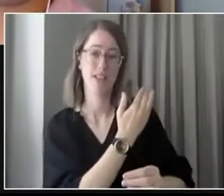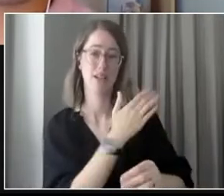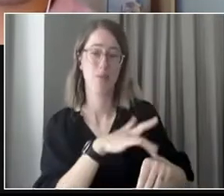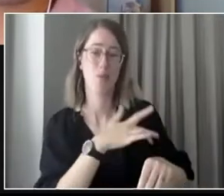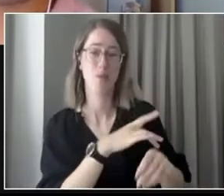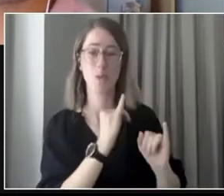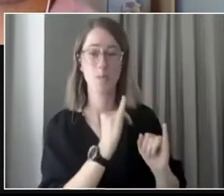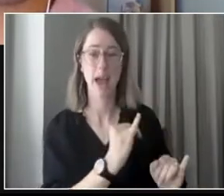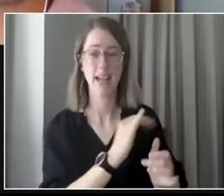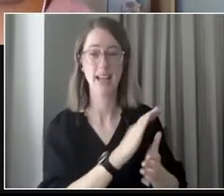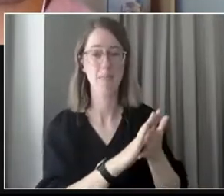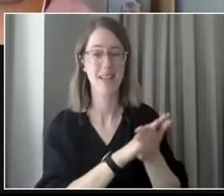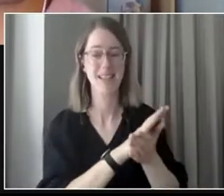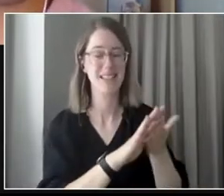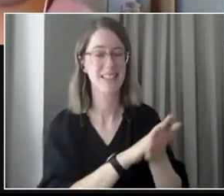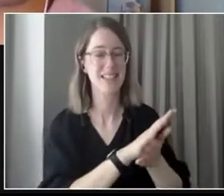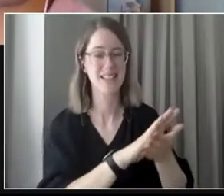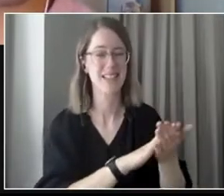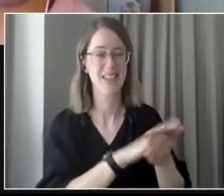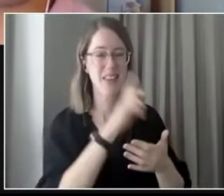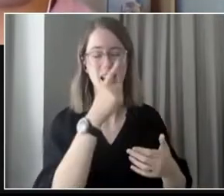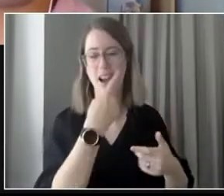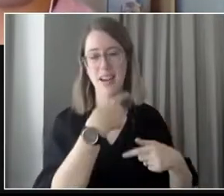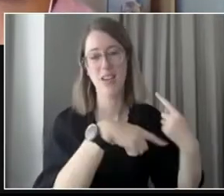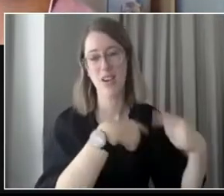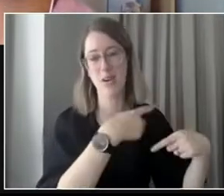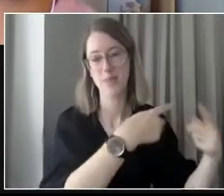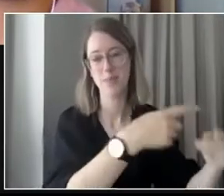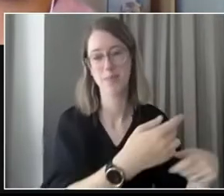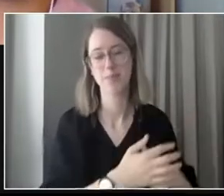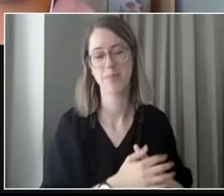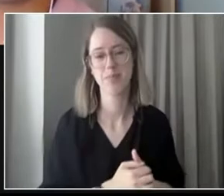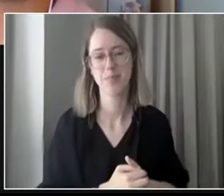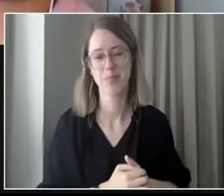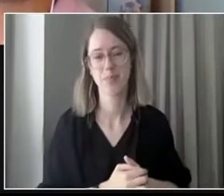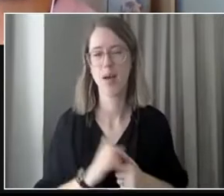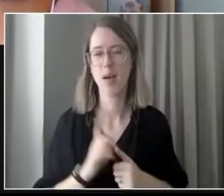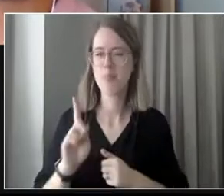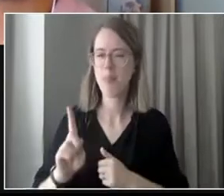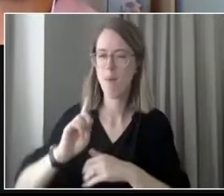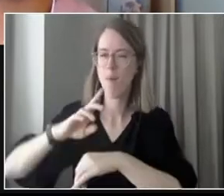and then they're chasing the audience and they're chasing ticket sales. The